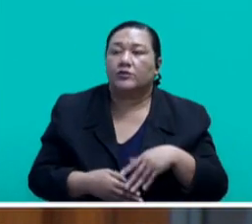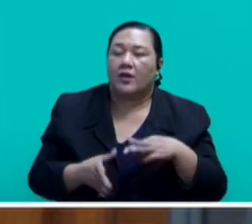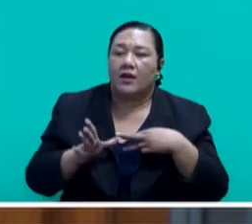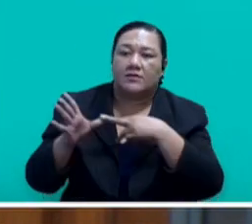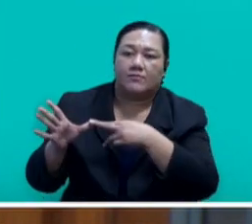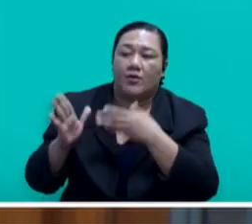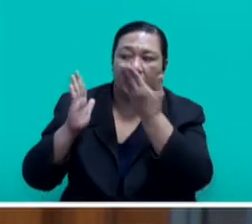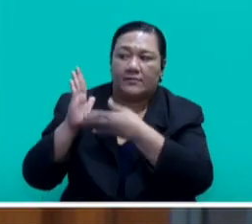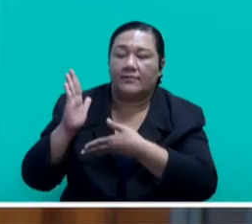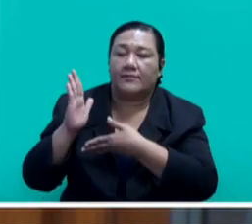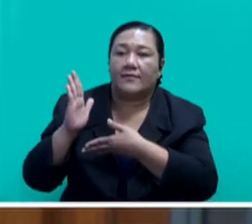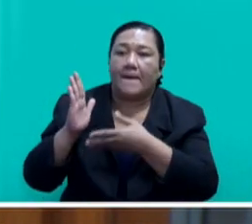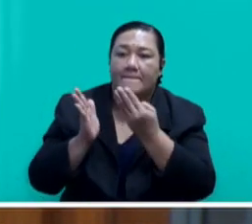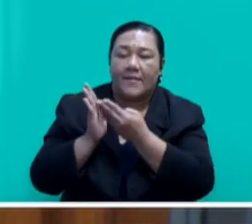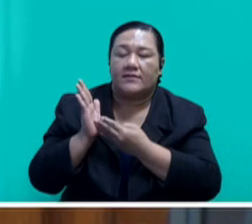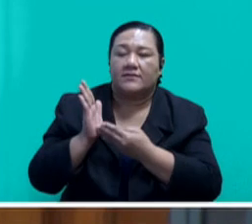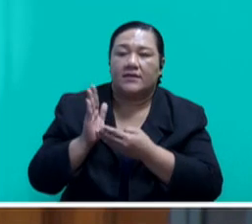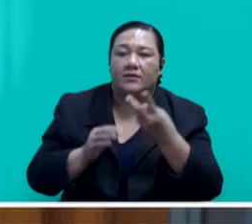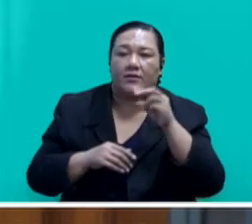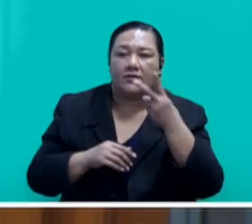2022-2023 national budget.